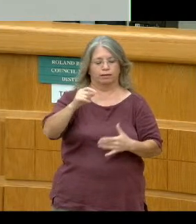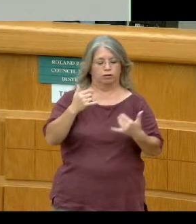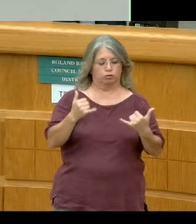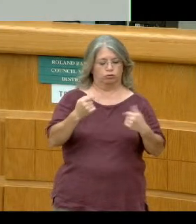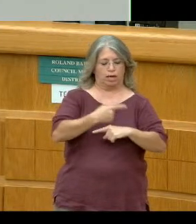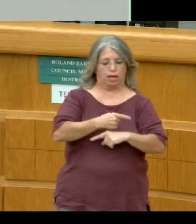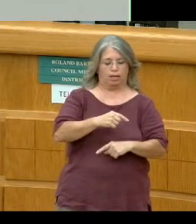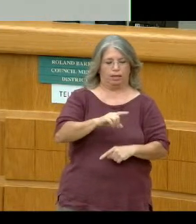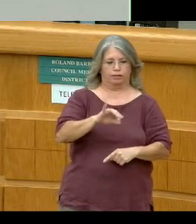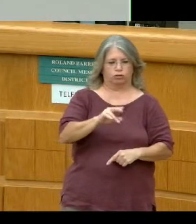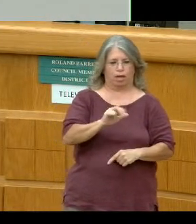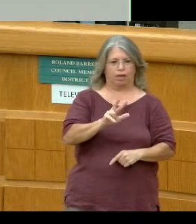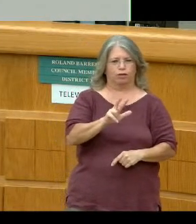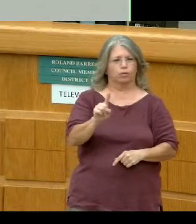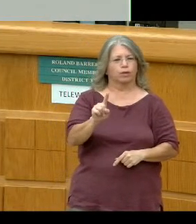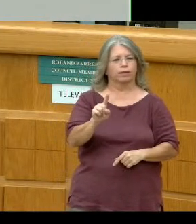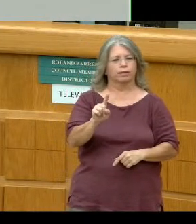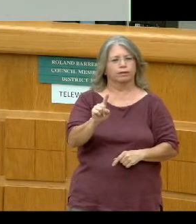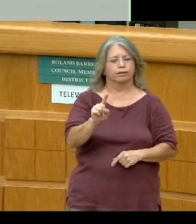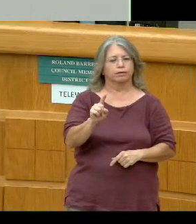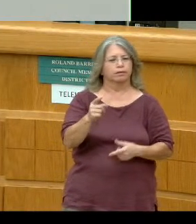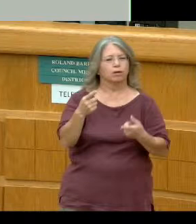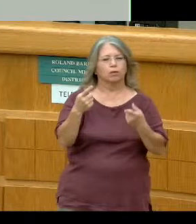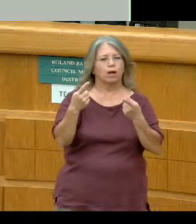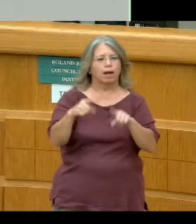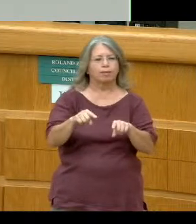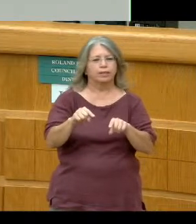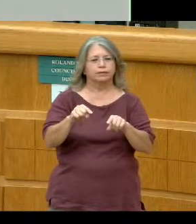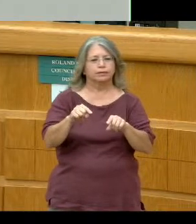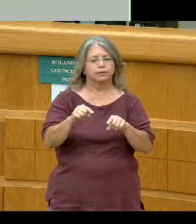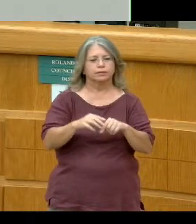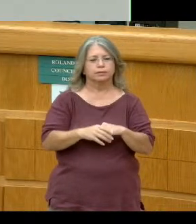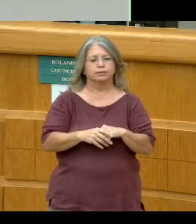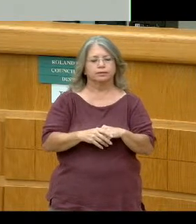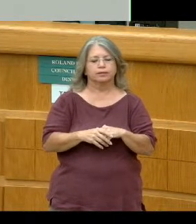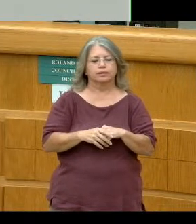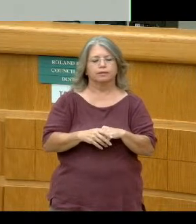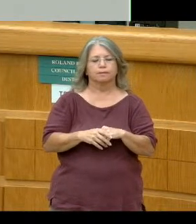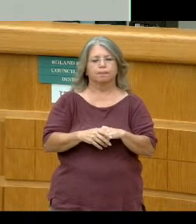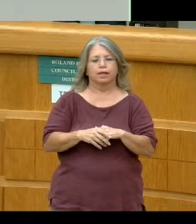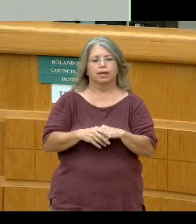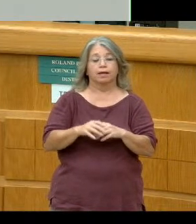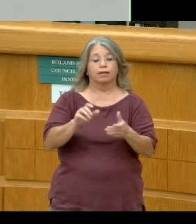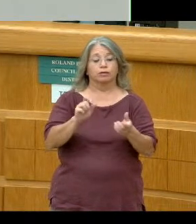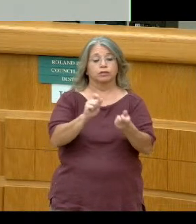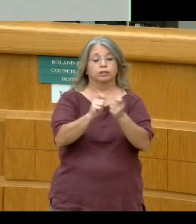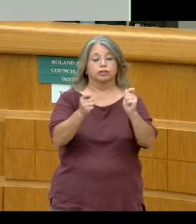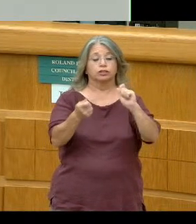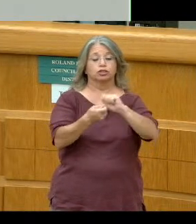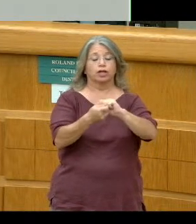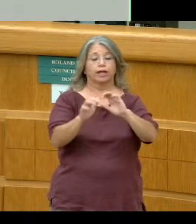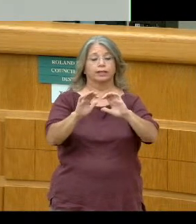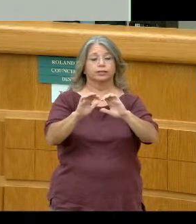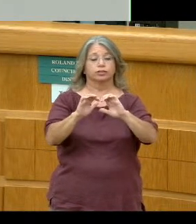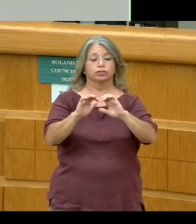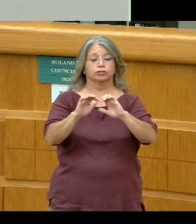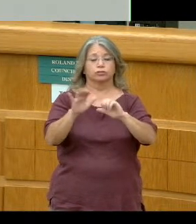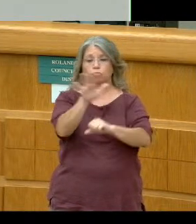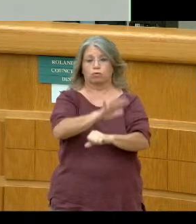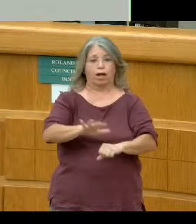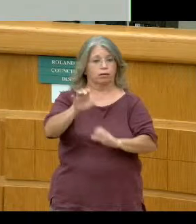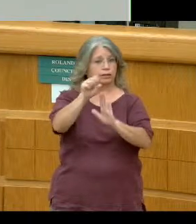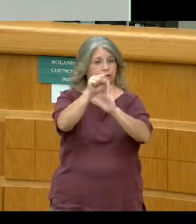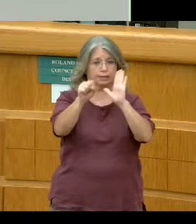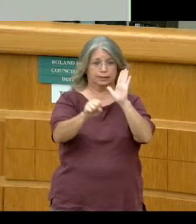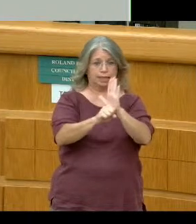7/31. So what's happening is there's been a change statewide in the way that fatalities are being recorded